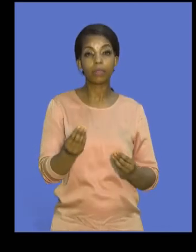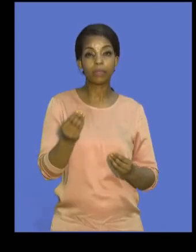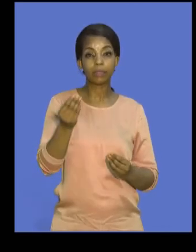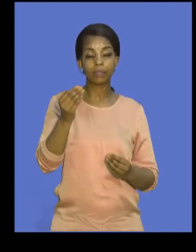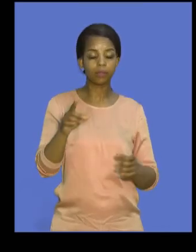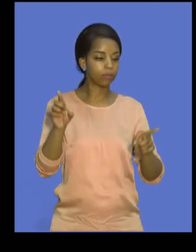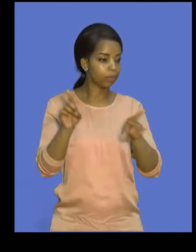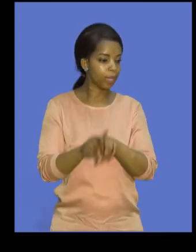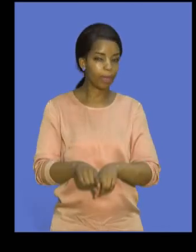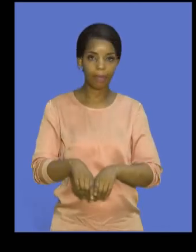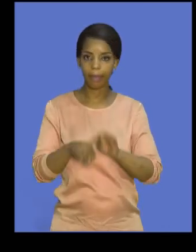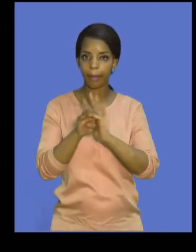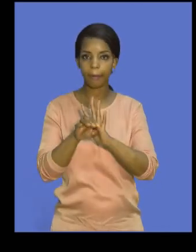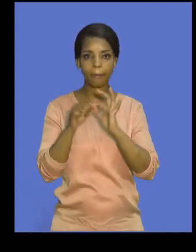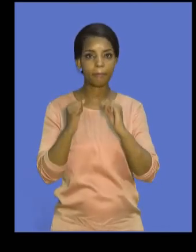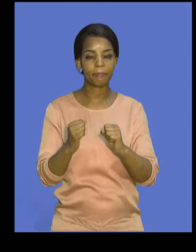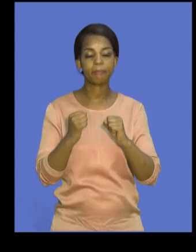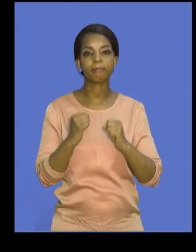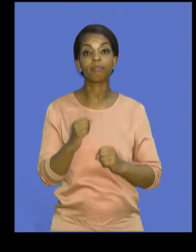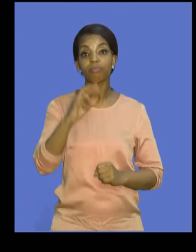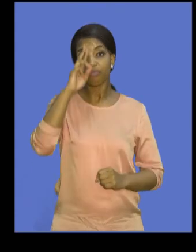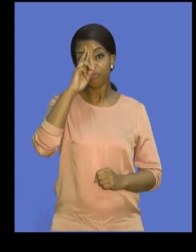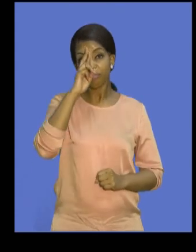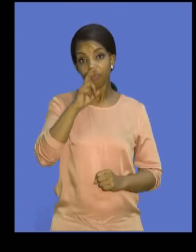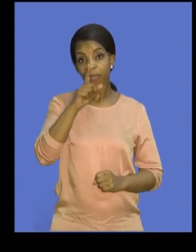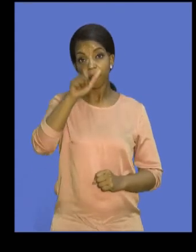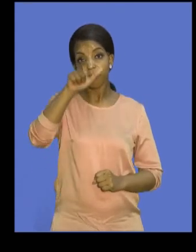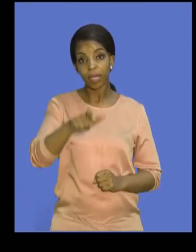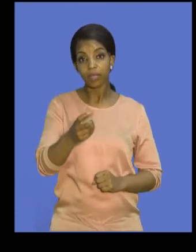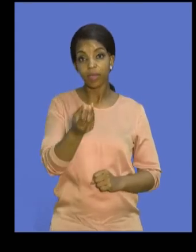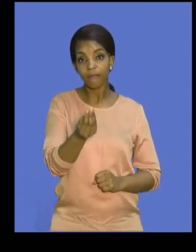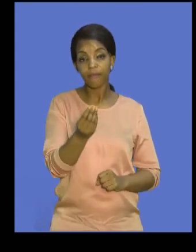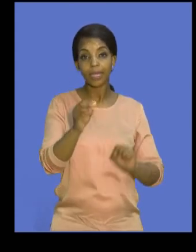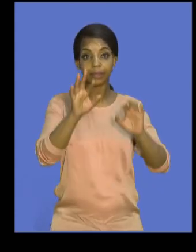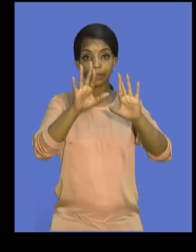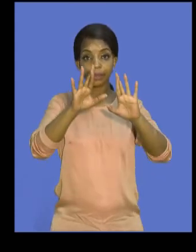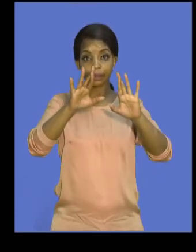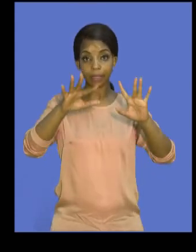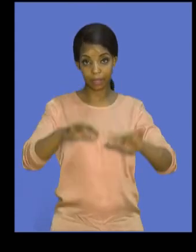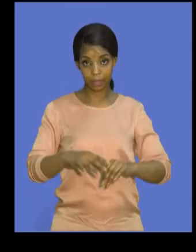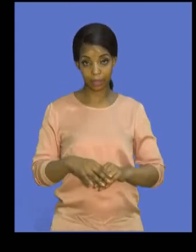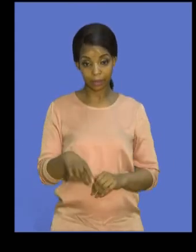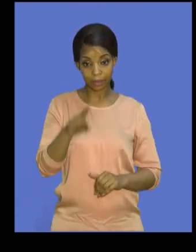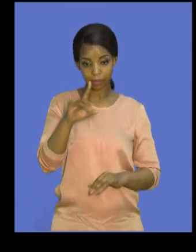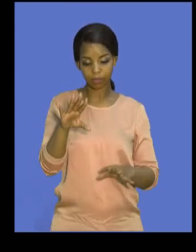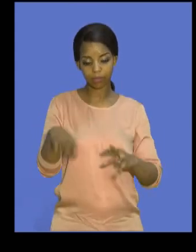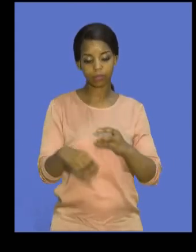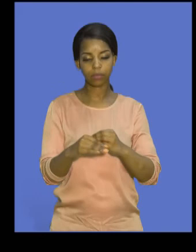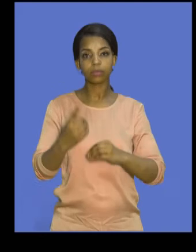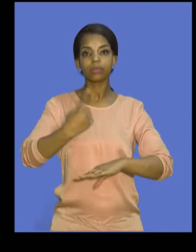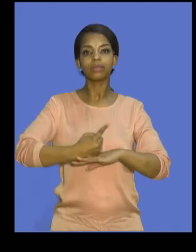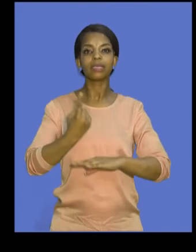example. Remember that the person was having 10 rands that is added every day, right? 10